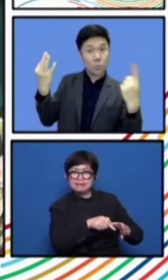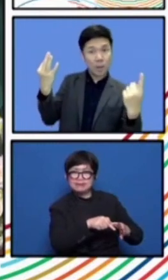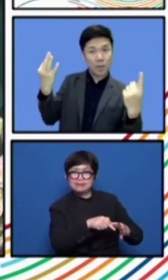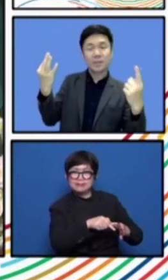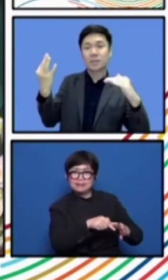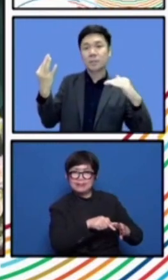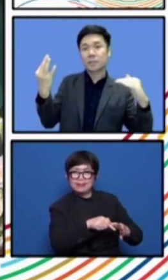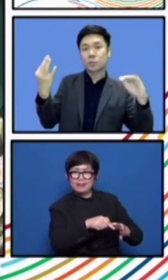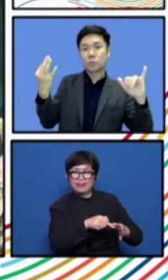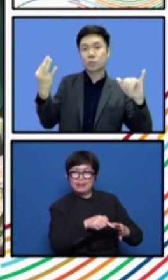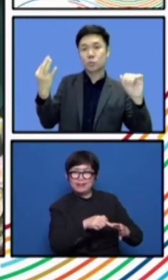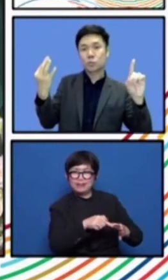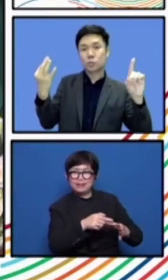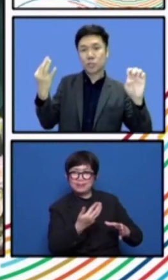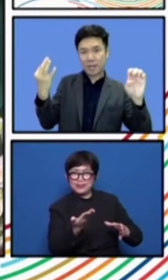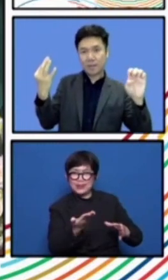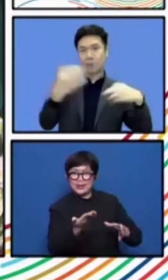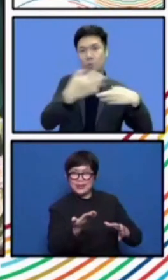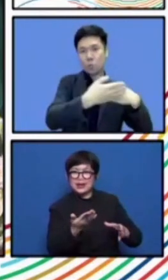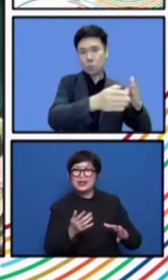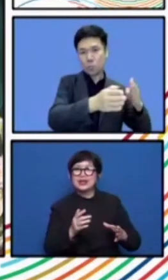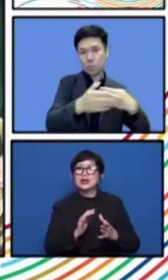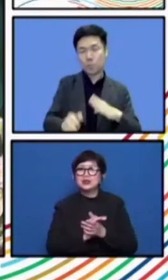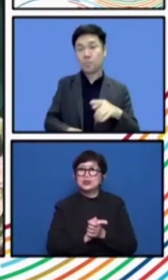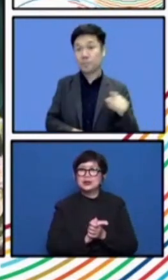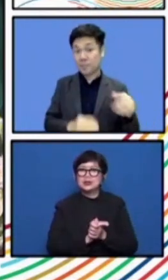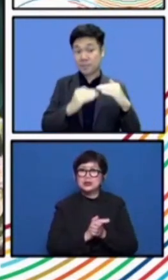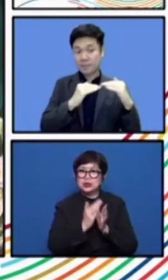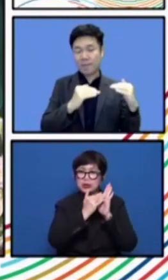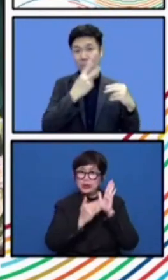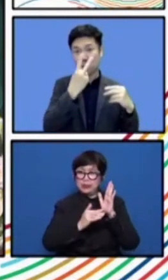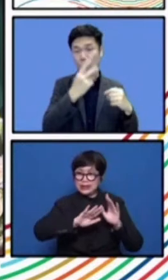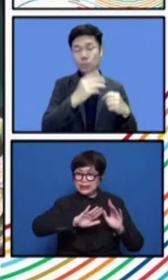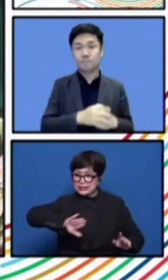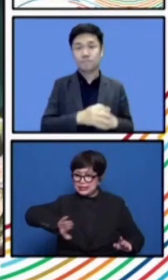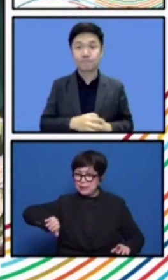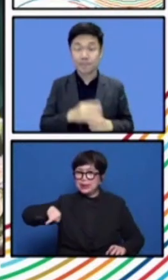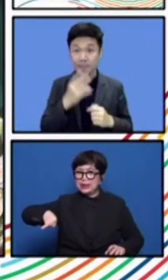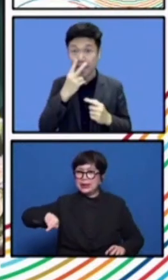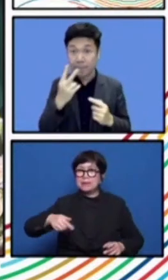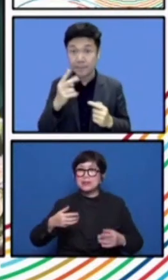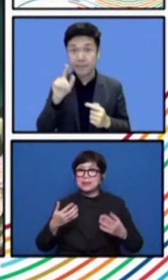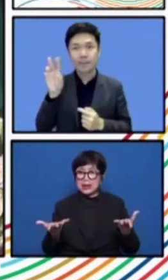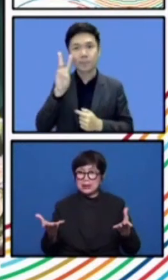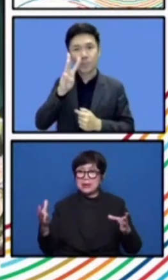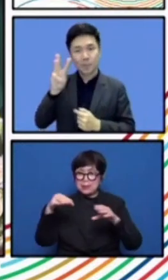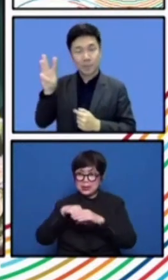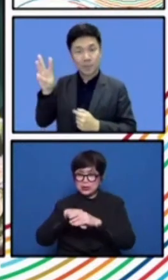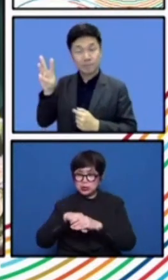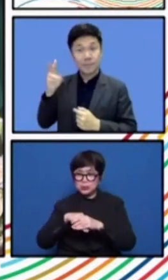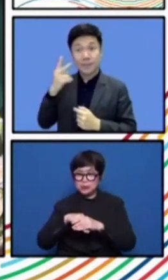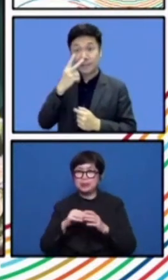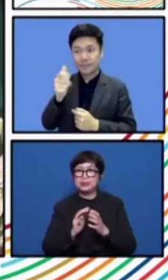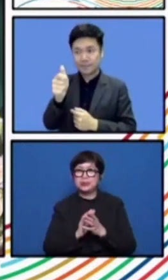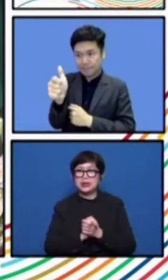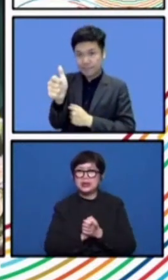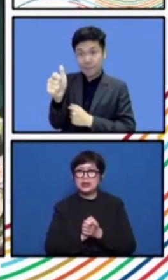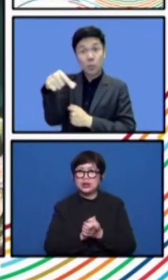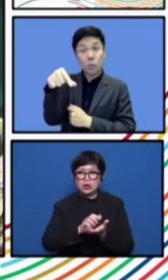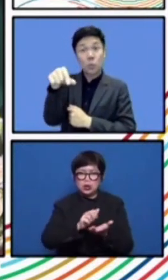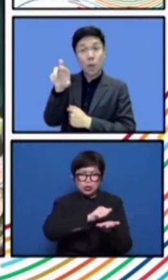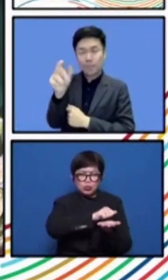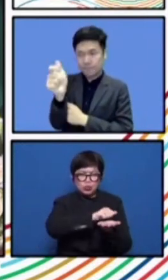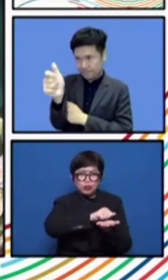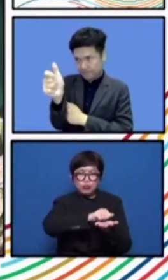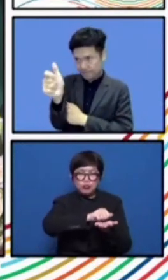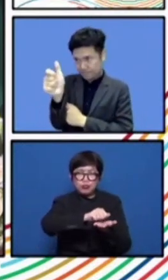more information about the side events including ways to join you may visit the meeting website by scanning the QR code that is displayed